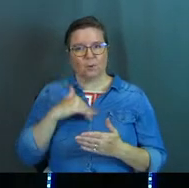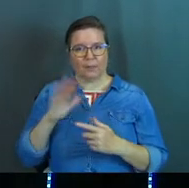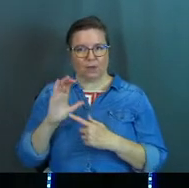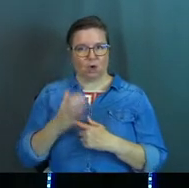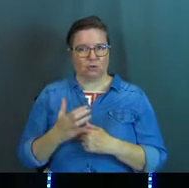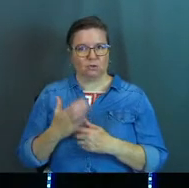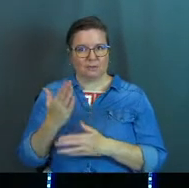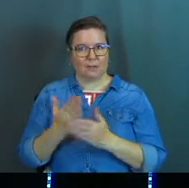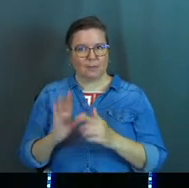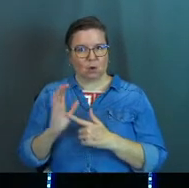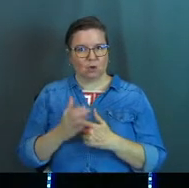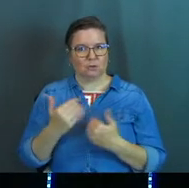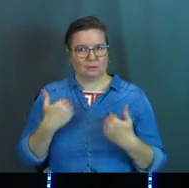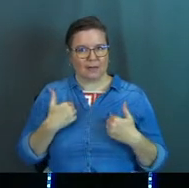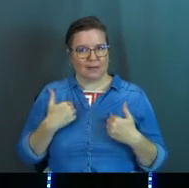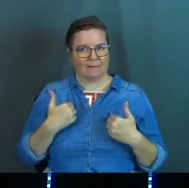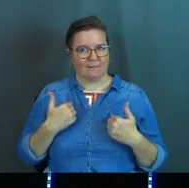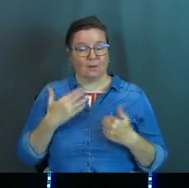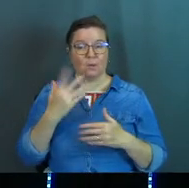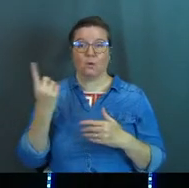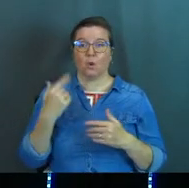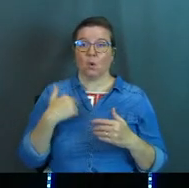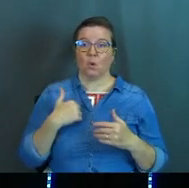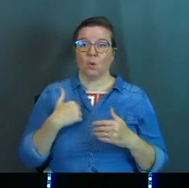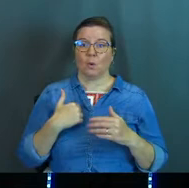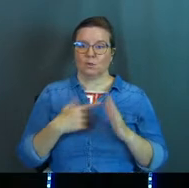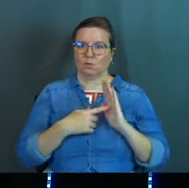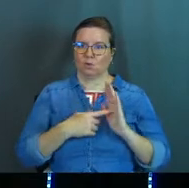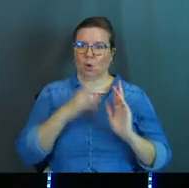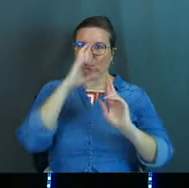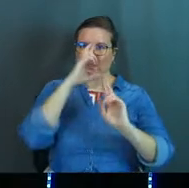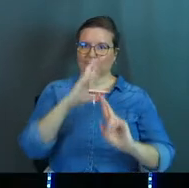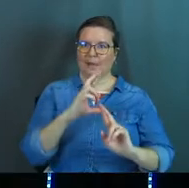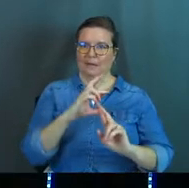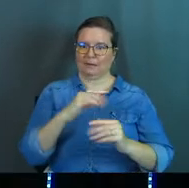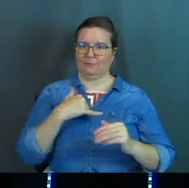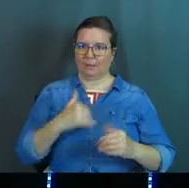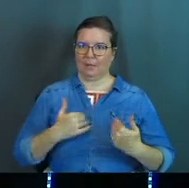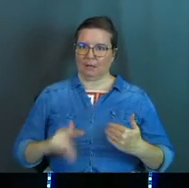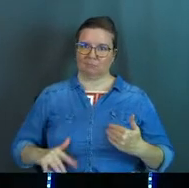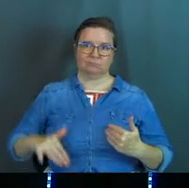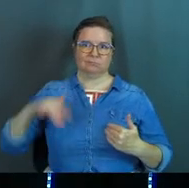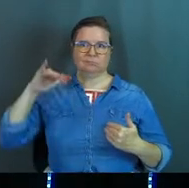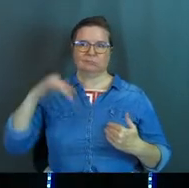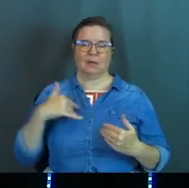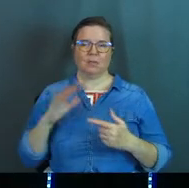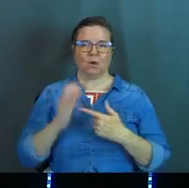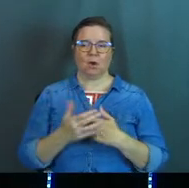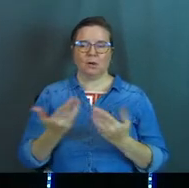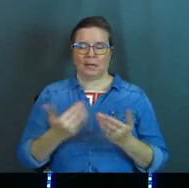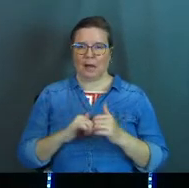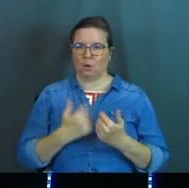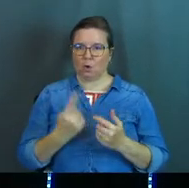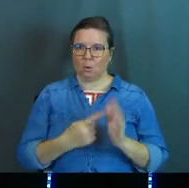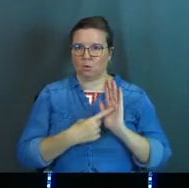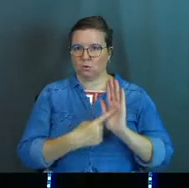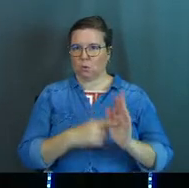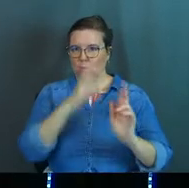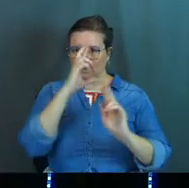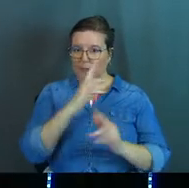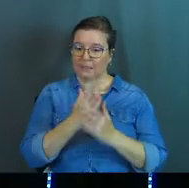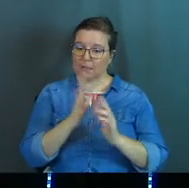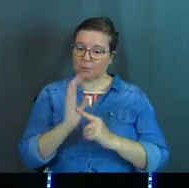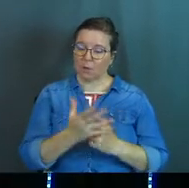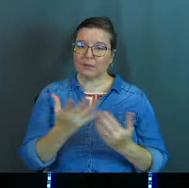with cultures where it's like there's always a sign of respect, and it's built in from a young age in that culture. Here's how you always act. In